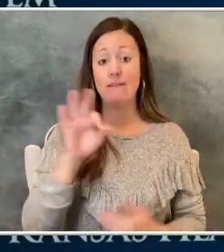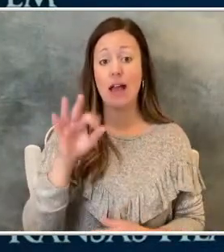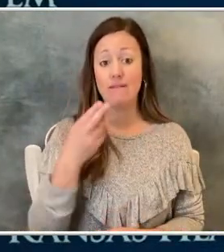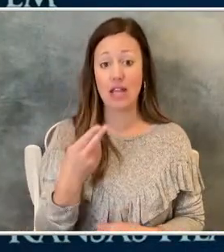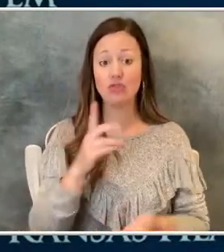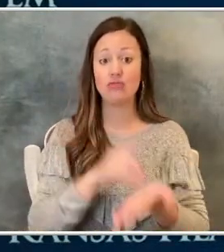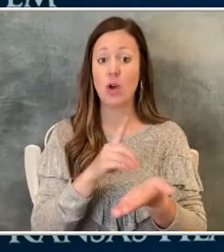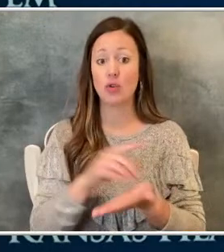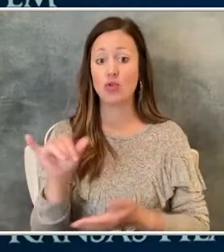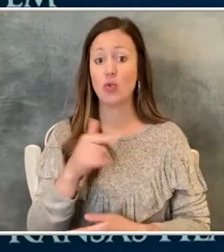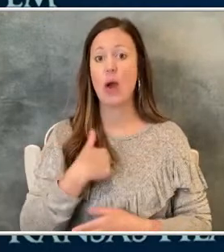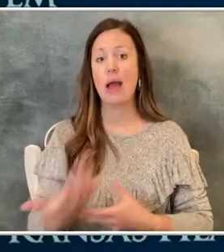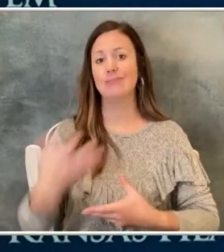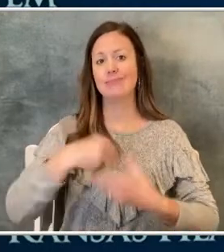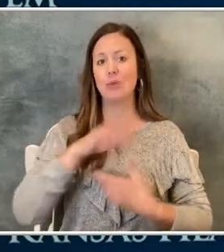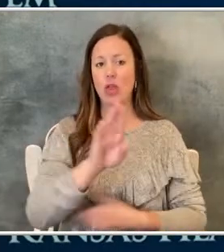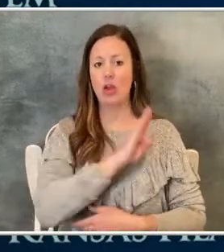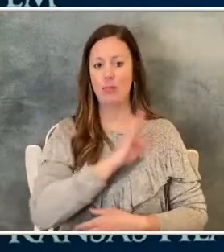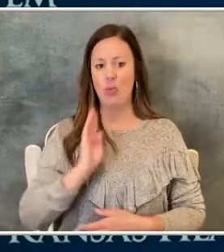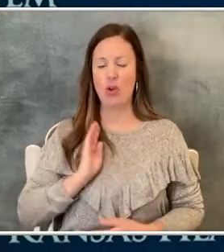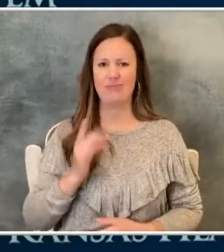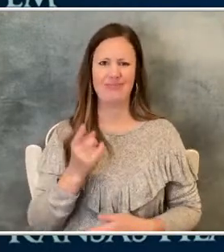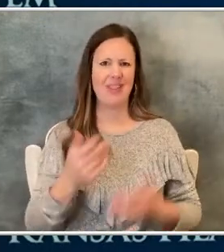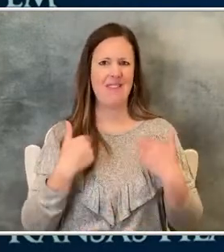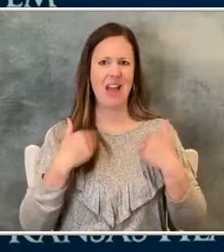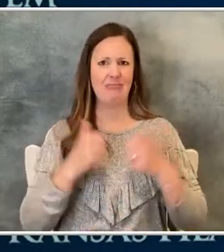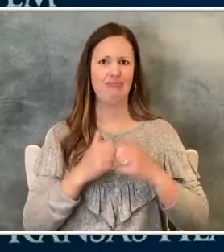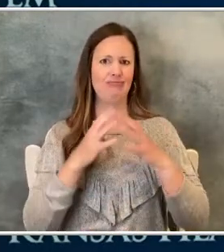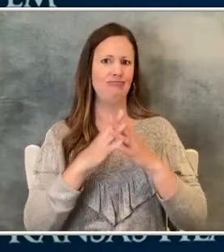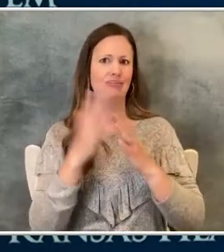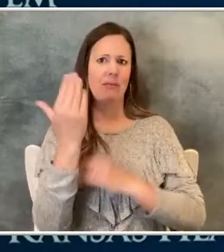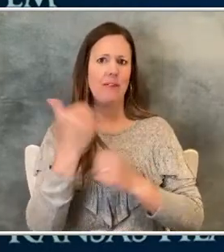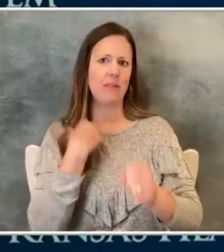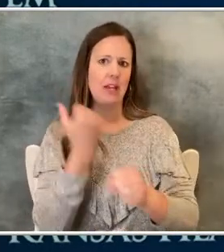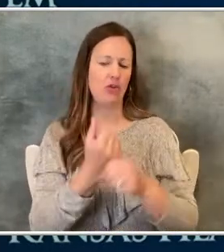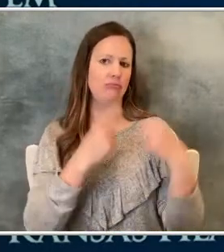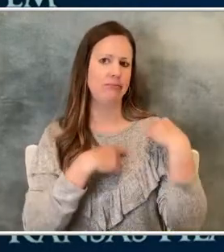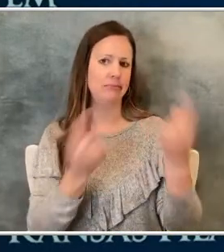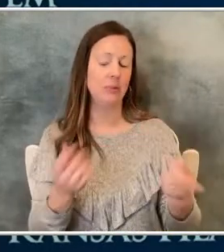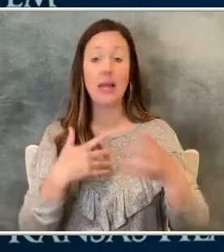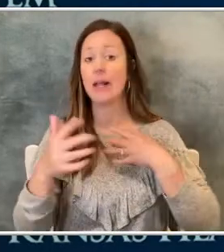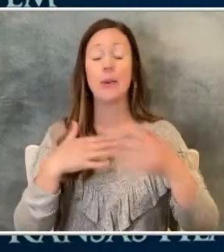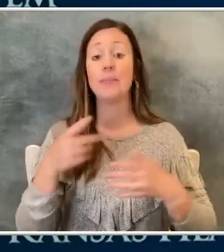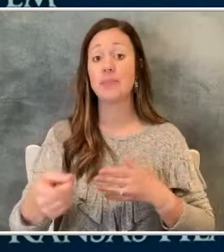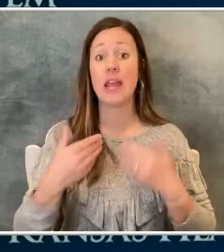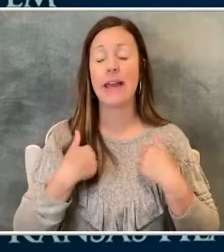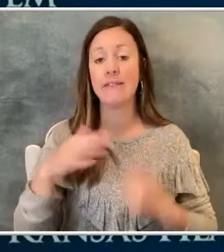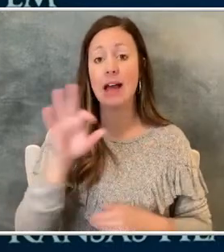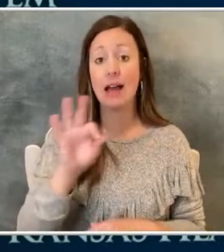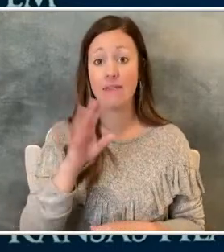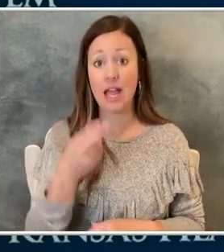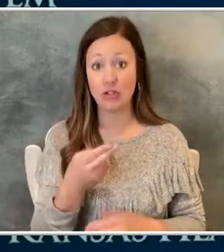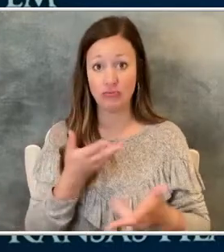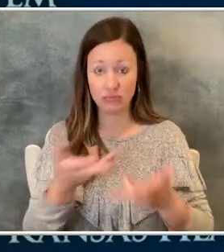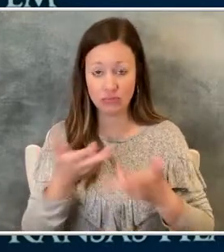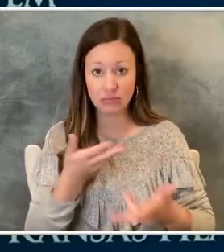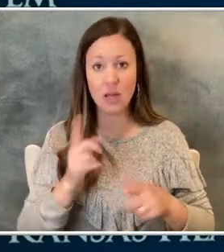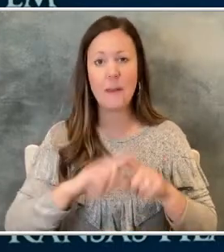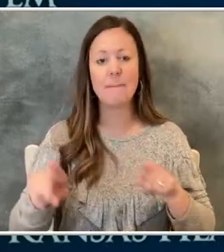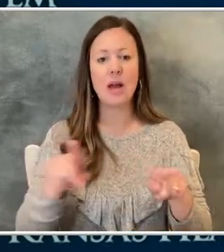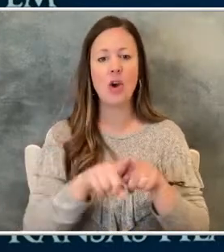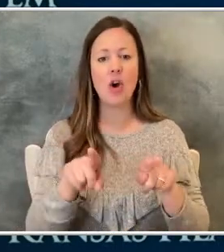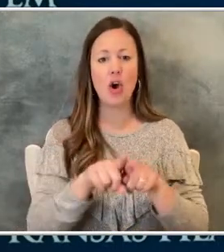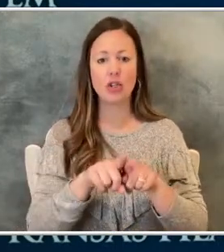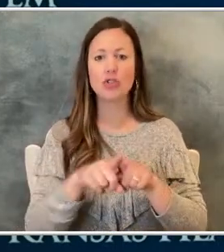board. They've been in existence for 15 years now. And they deal with FH, familial hypercholesterolemia, but also Lp(a). So it's